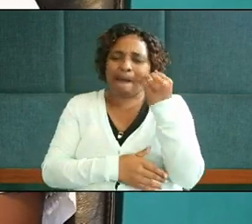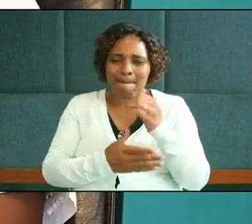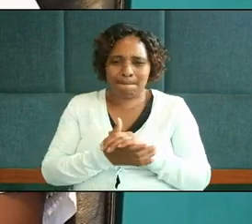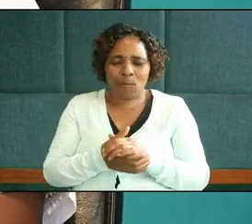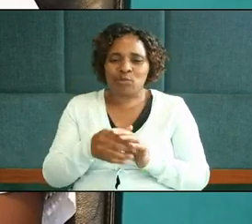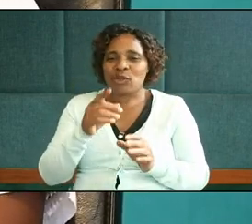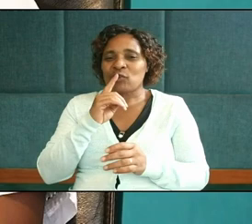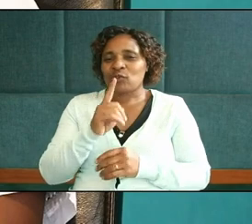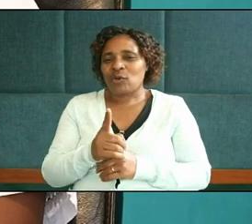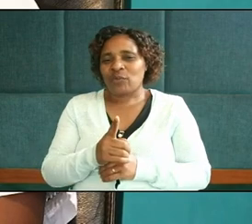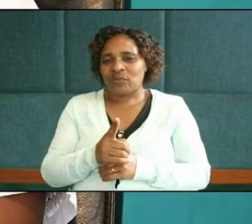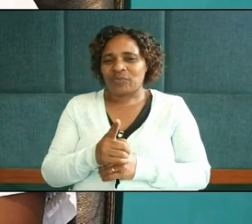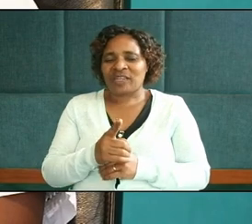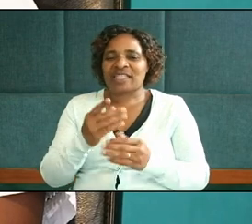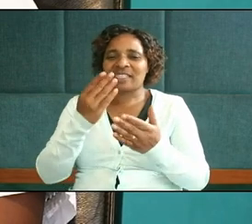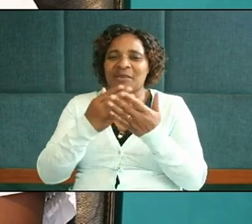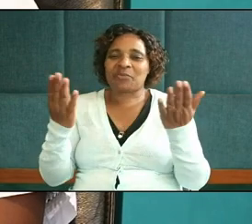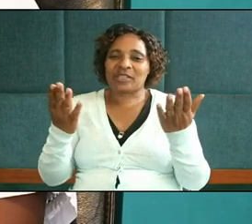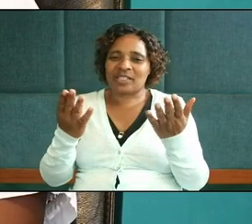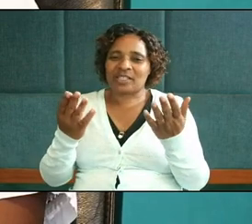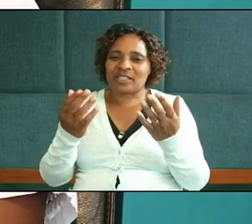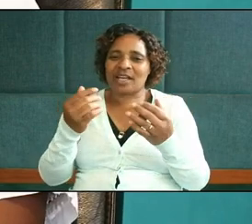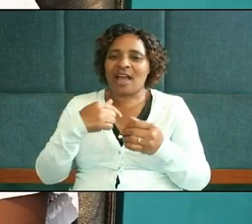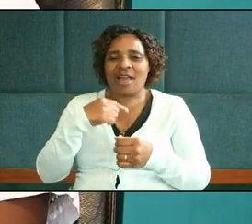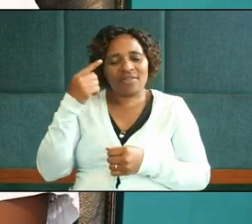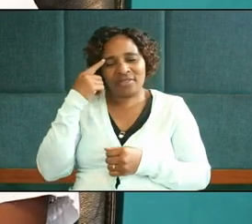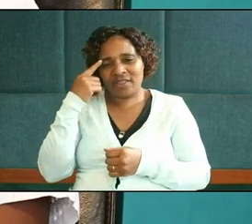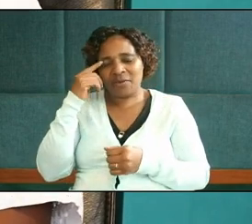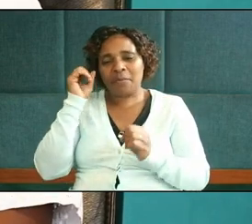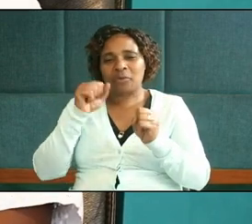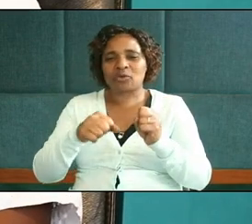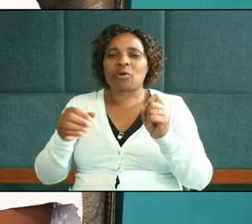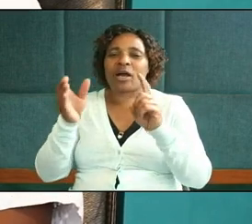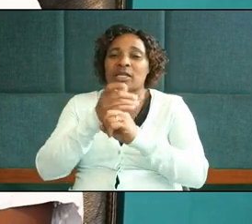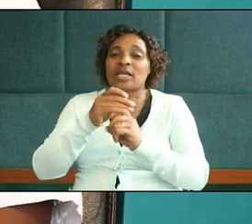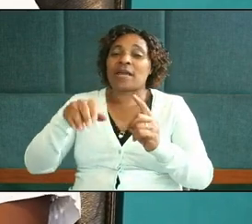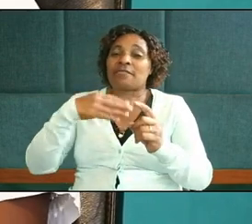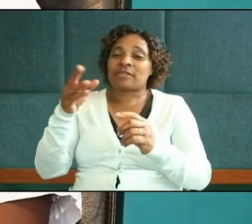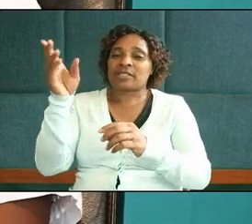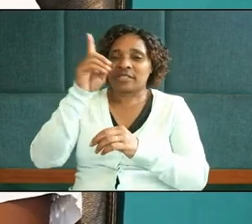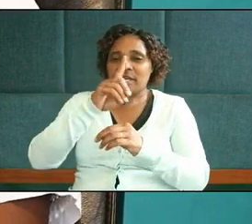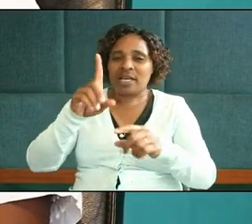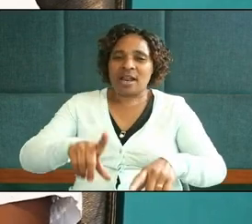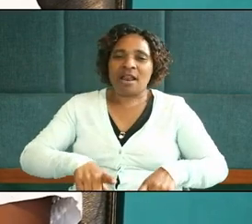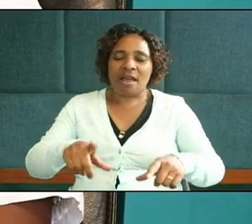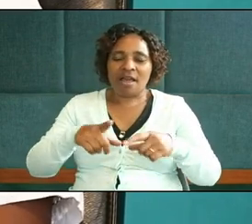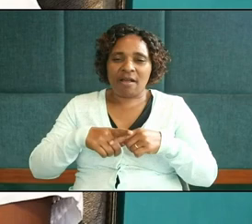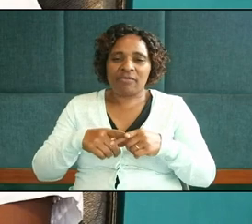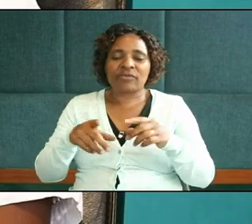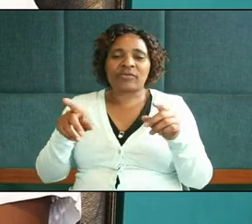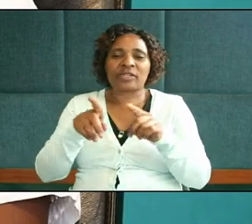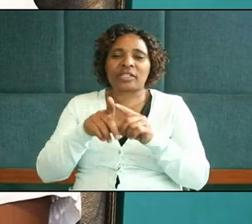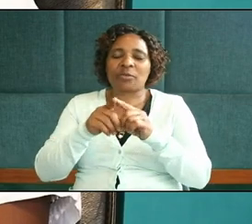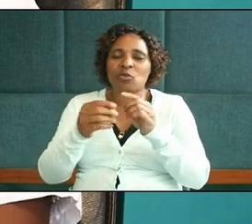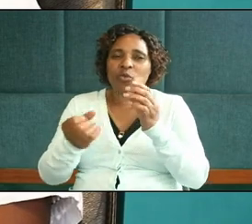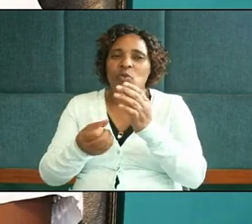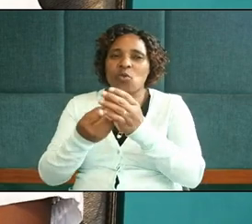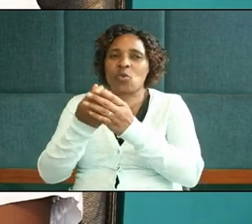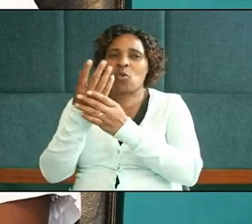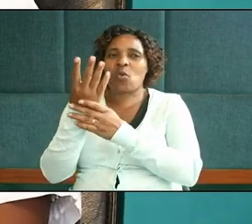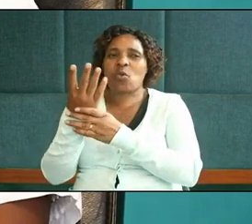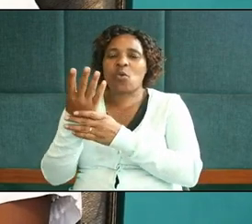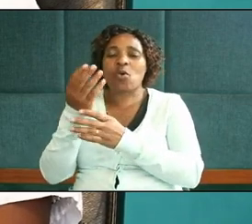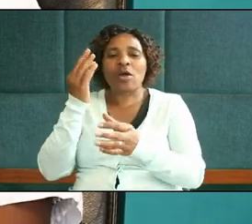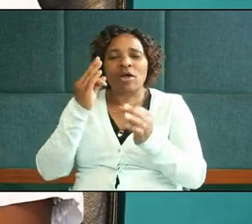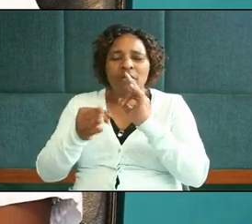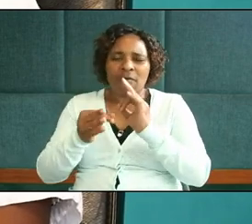So it is just something that I think we should adopt in our day-to-day lives. And even as we grow up, and if